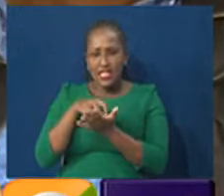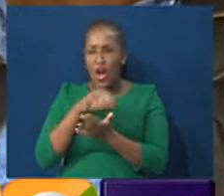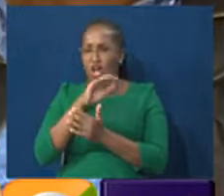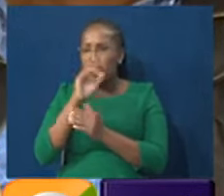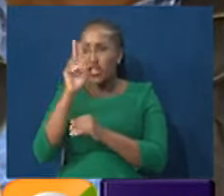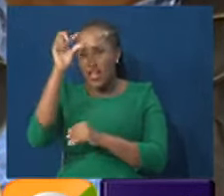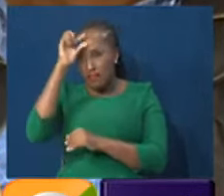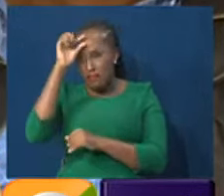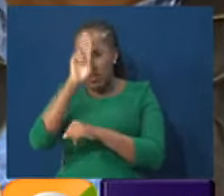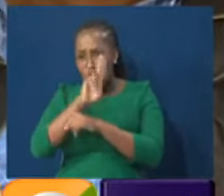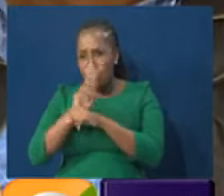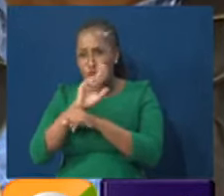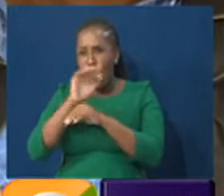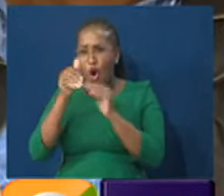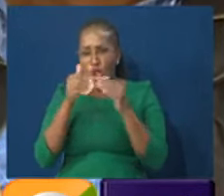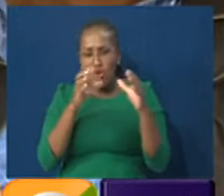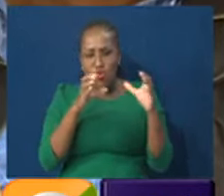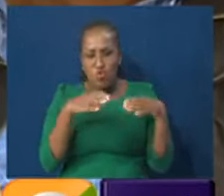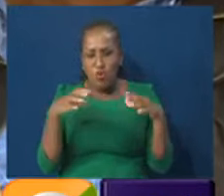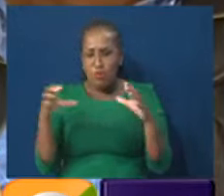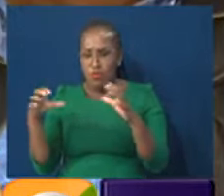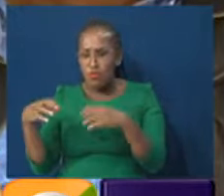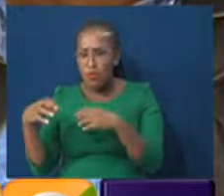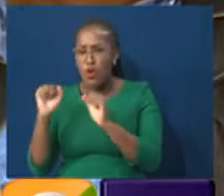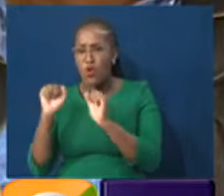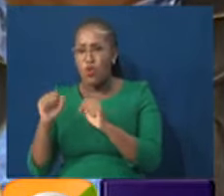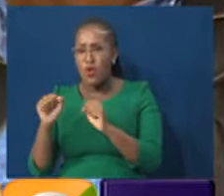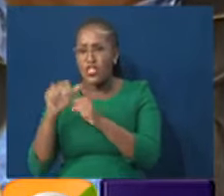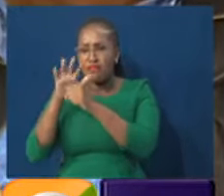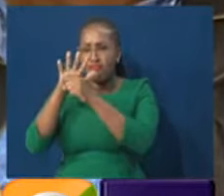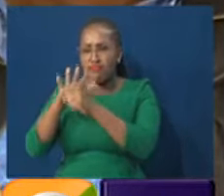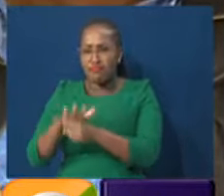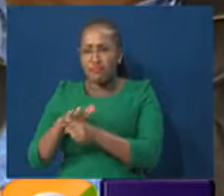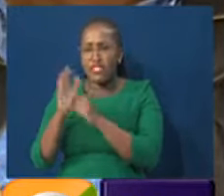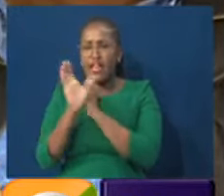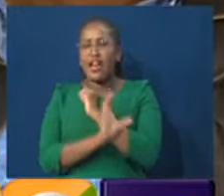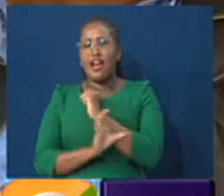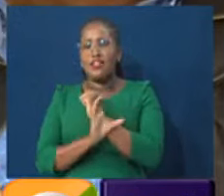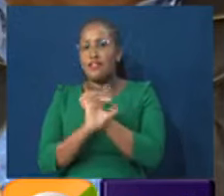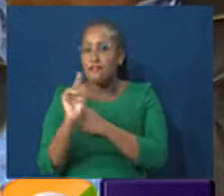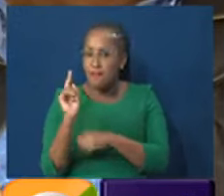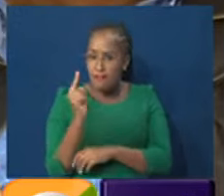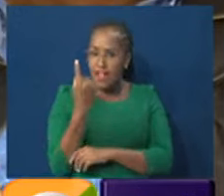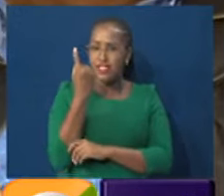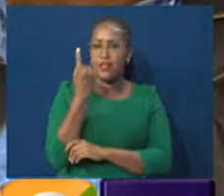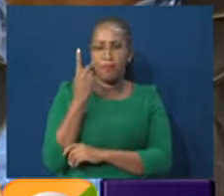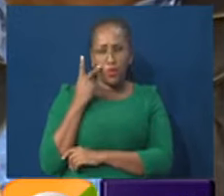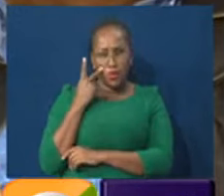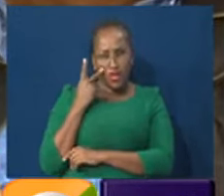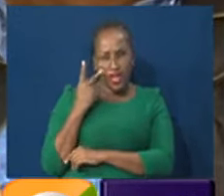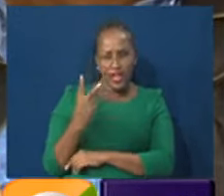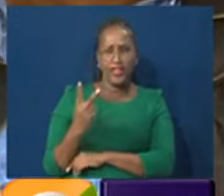the other state arms to manipulate the whole country. First,